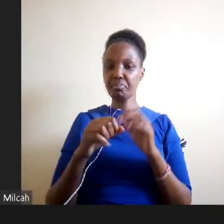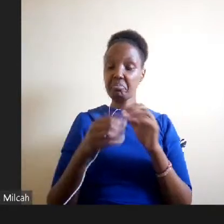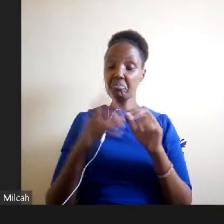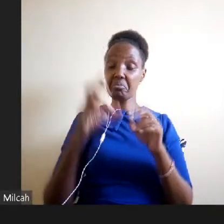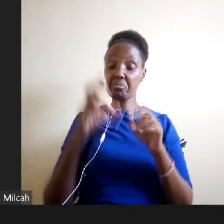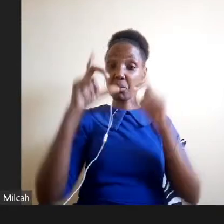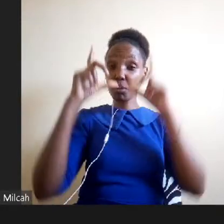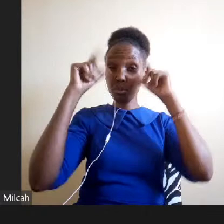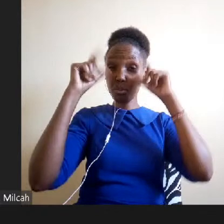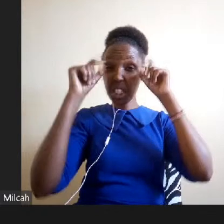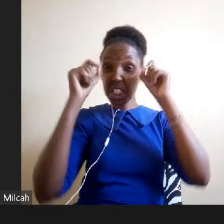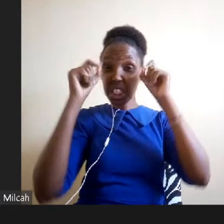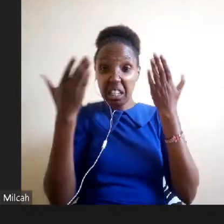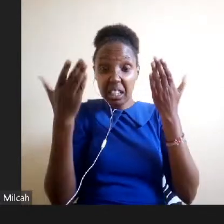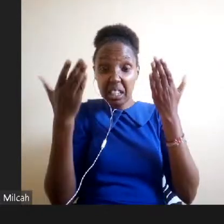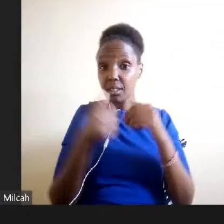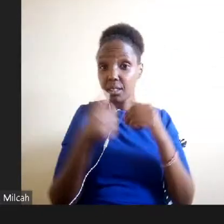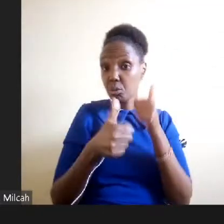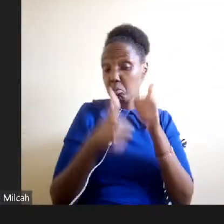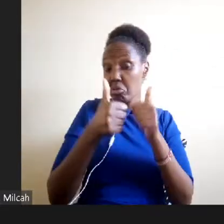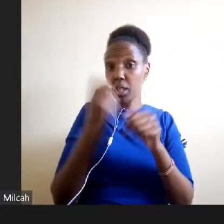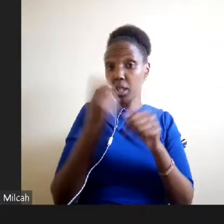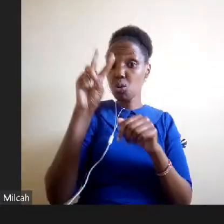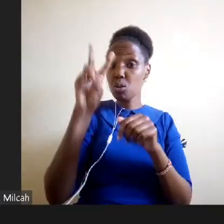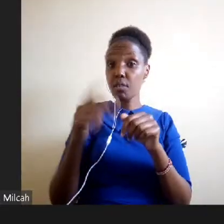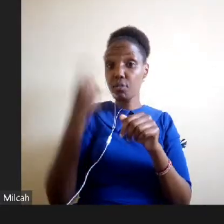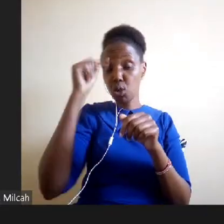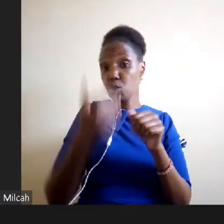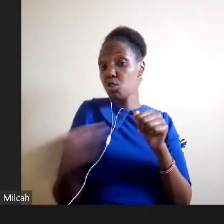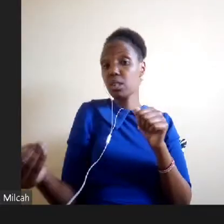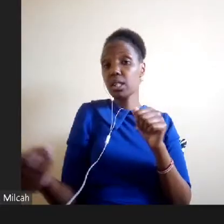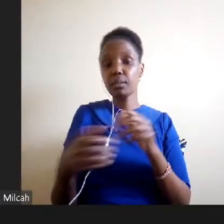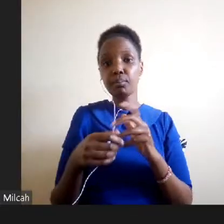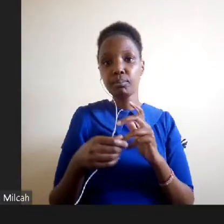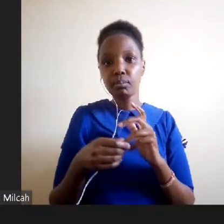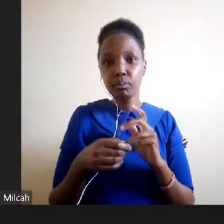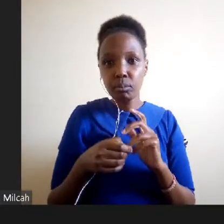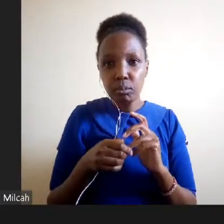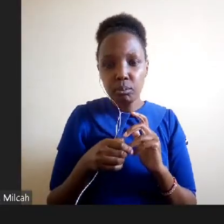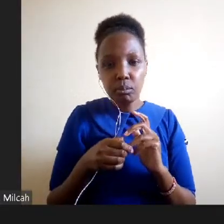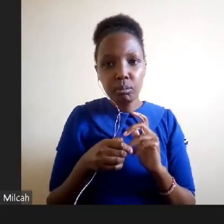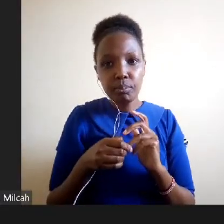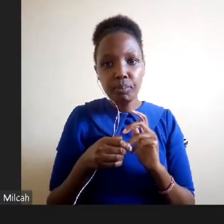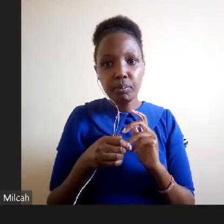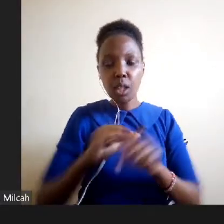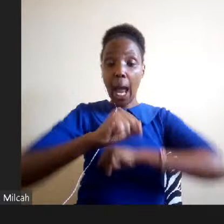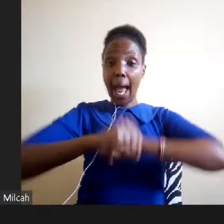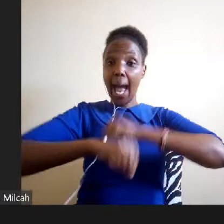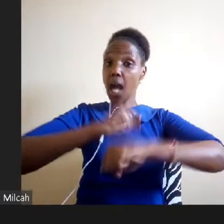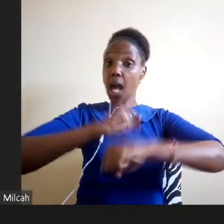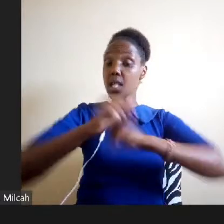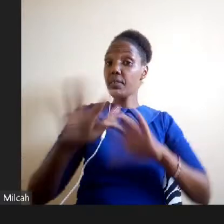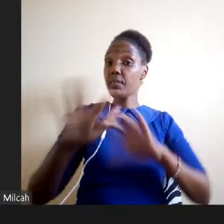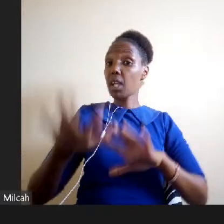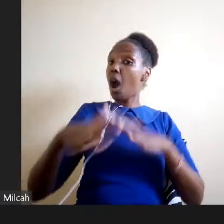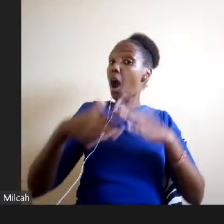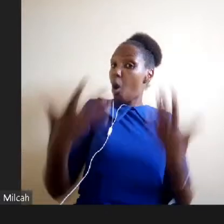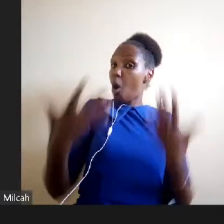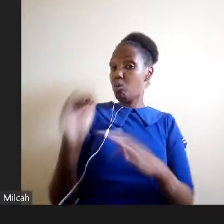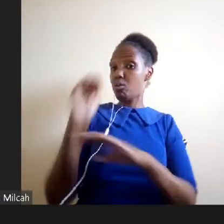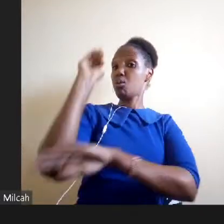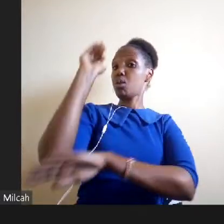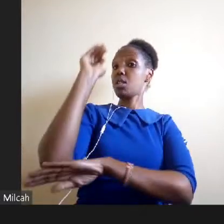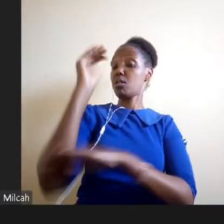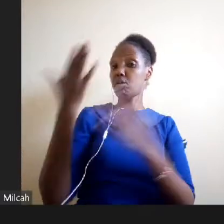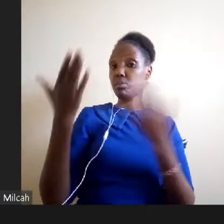that may link to explicit content get filtered out from your search results. To activate Safe Search from the Google homepage, find the Settings